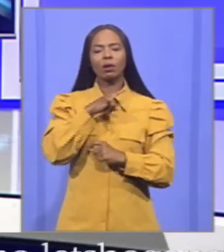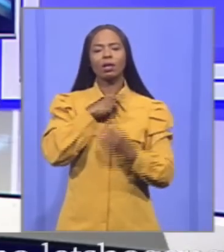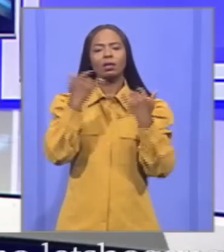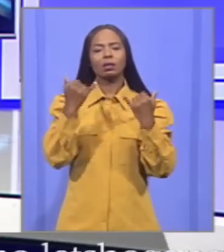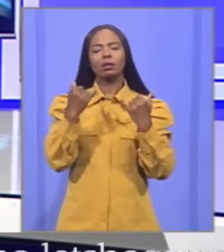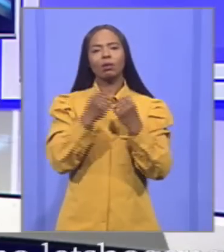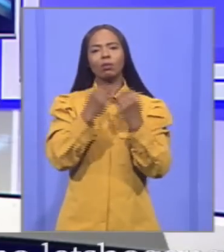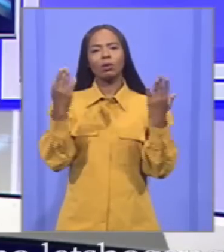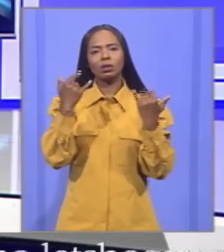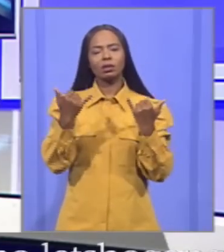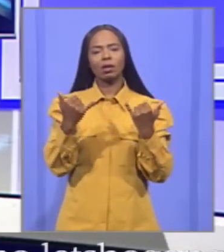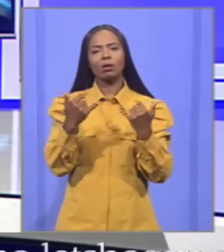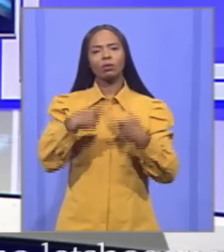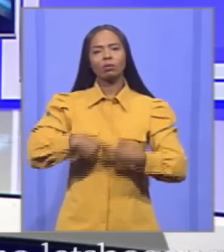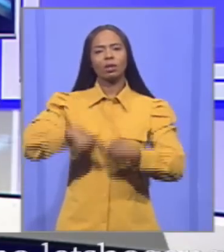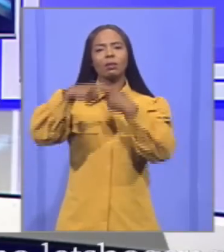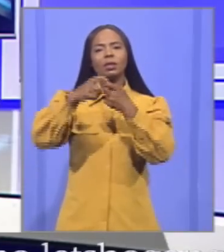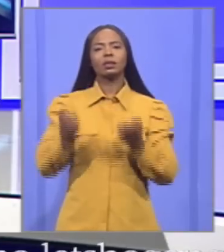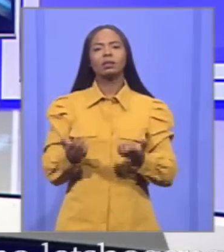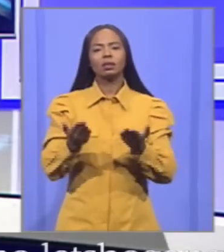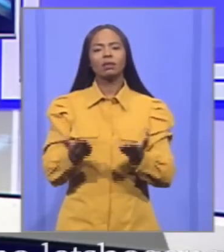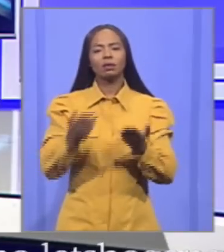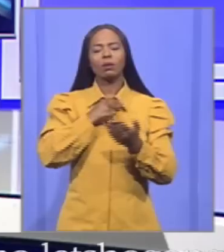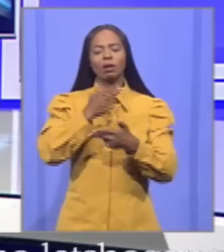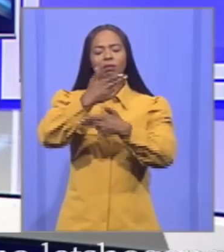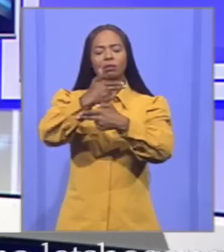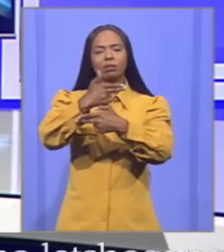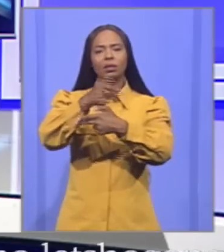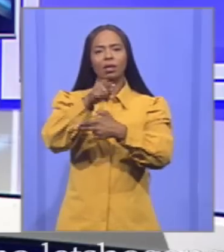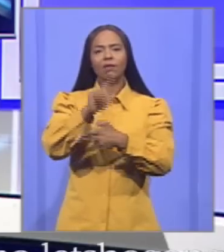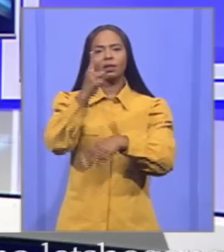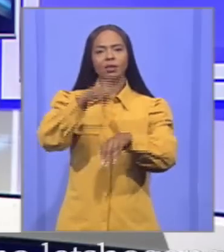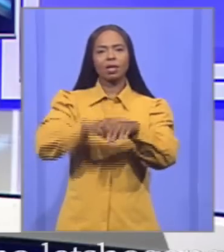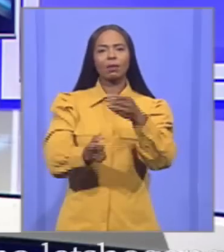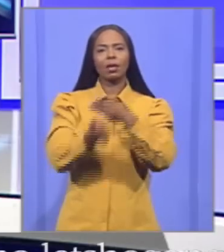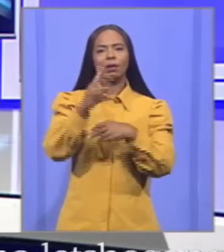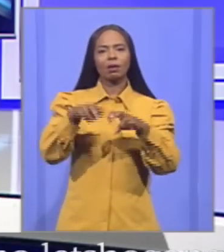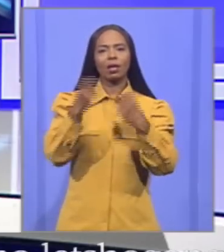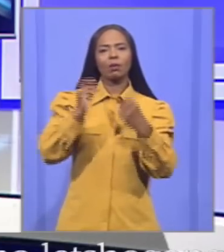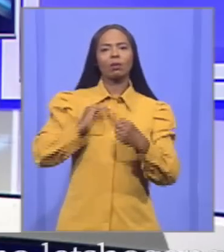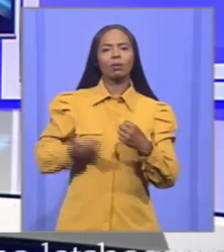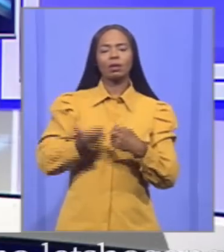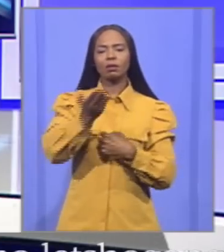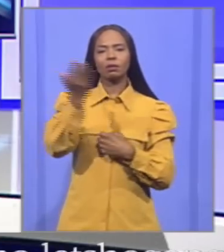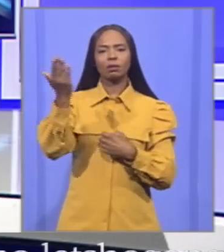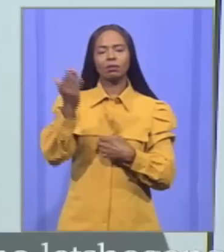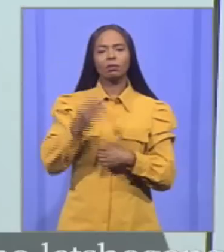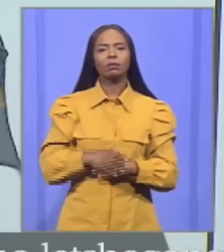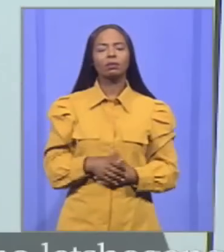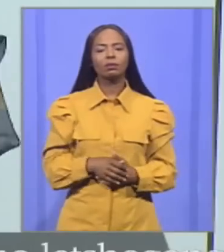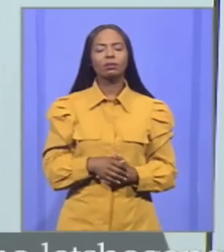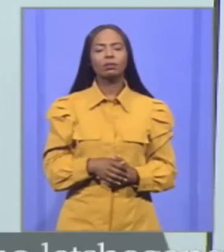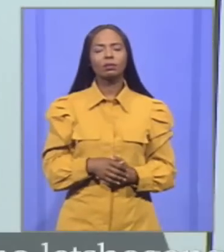ditirelo tsa yone. Baagi ba re ga se lekgetlo la ntlha tiragalo ya mofuta o e diragala.